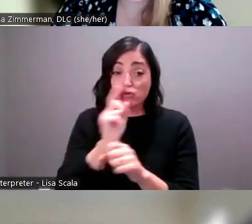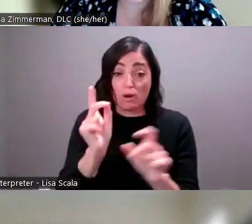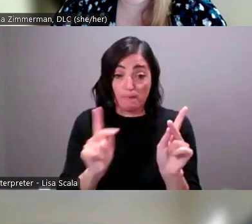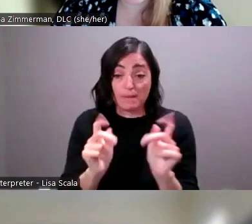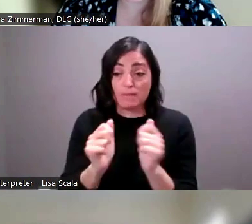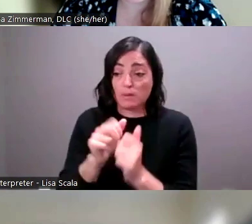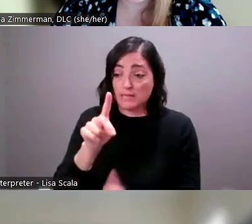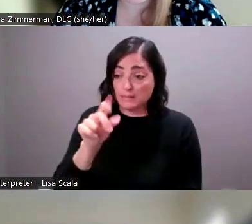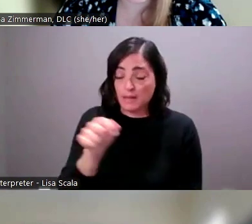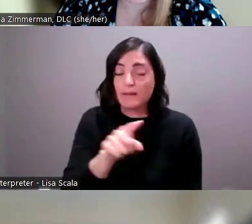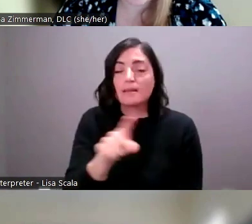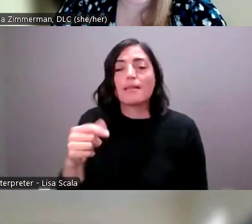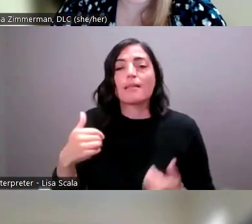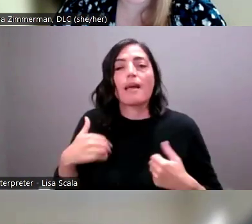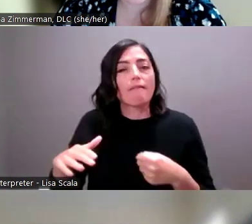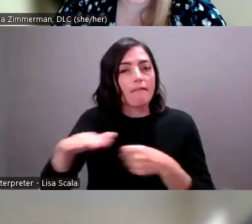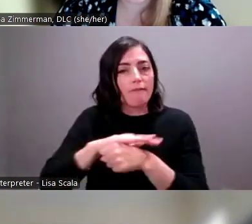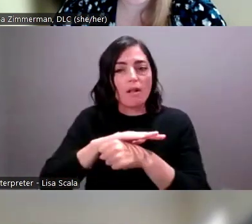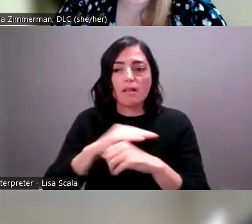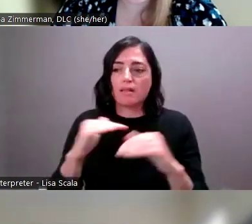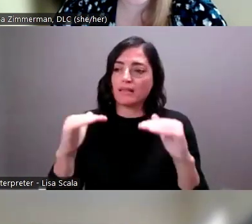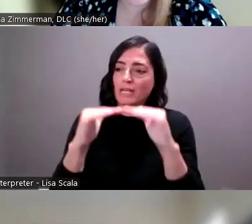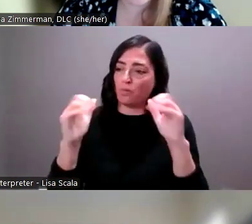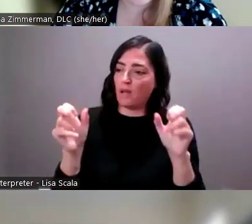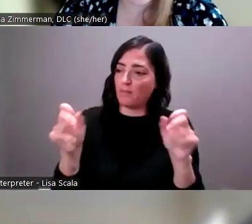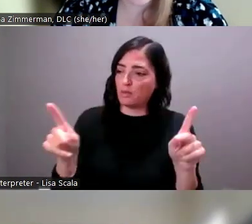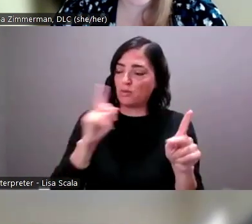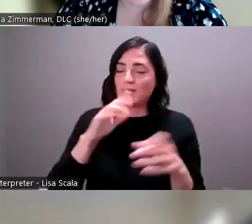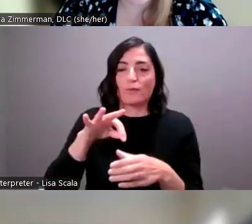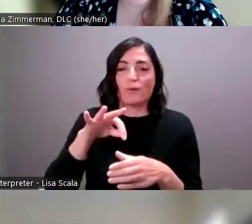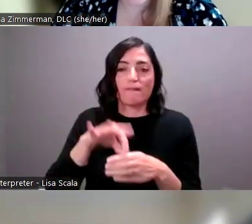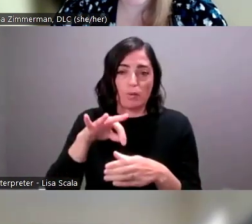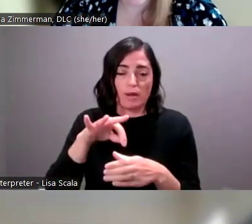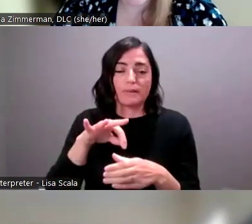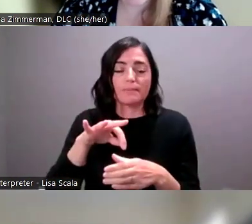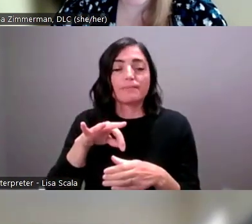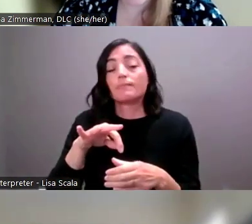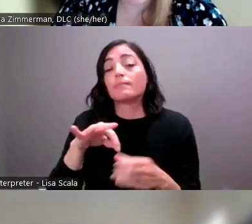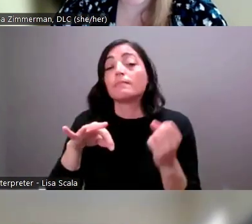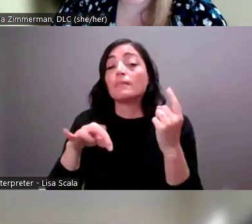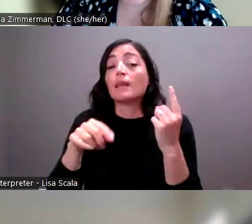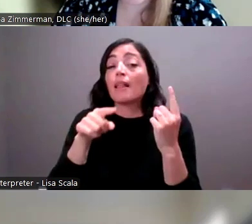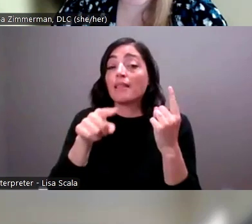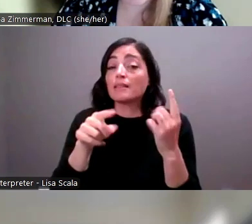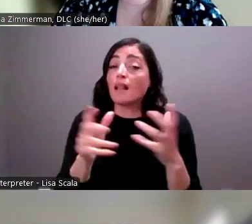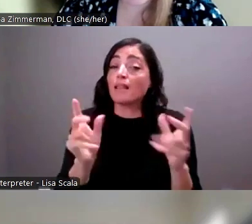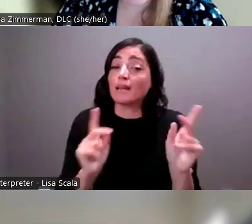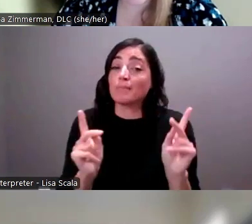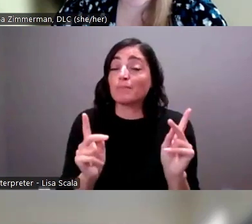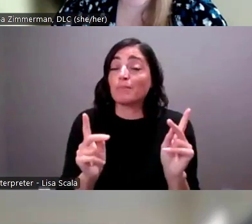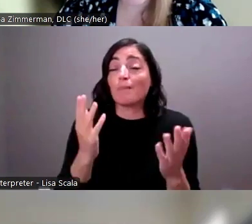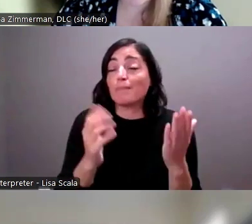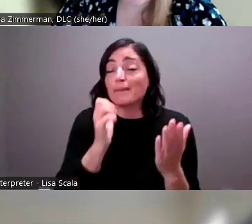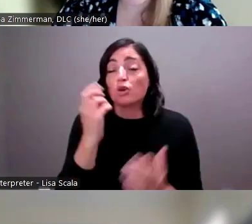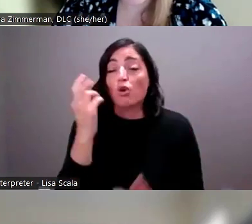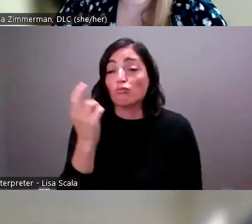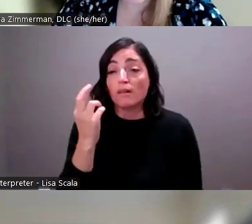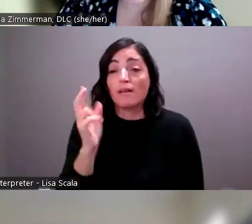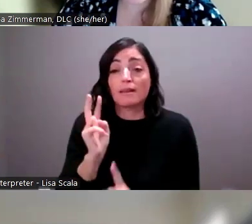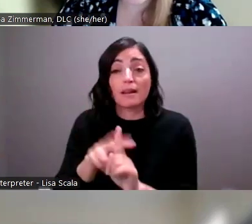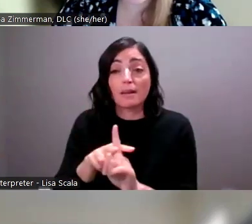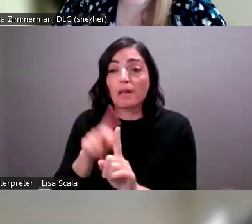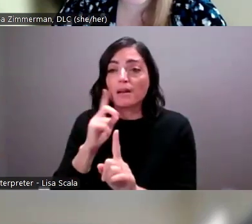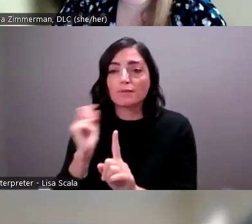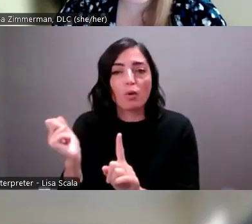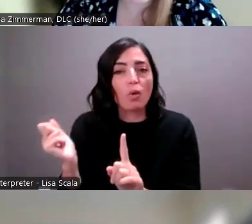have full and equal opportunities to vote. So this actually, a lot of people don't realize that this applies to all parts of